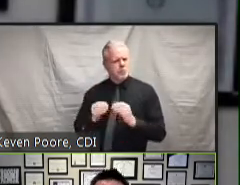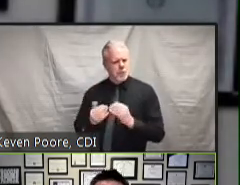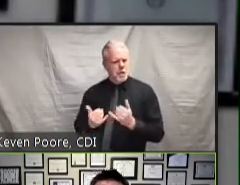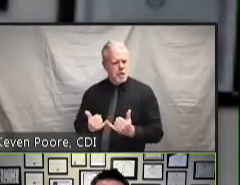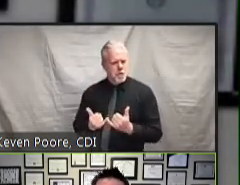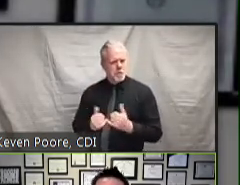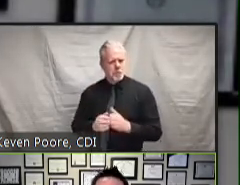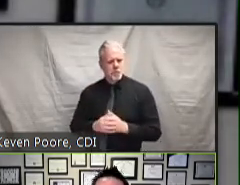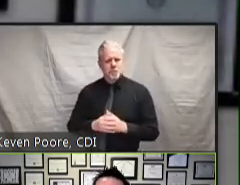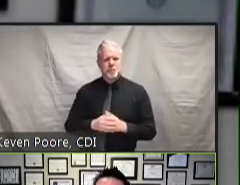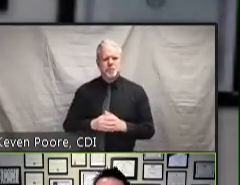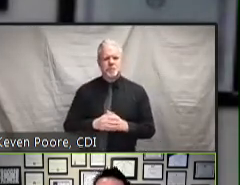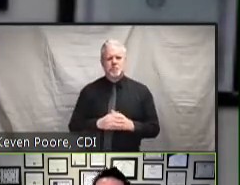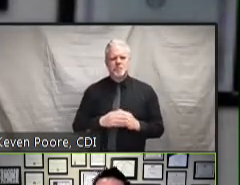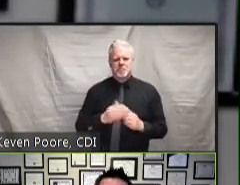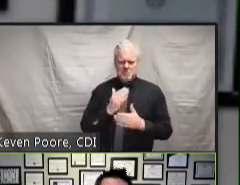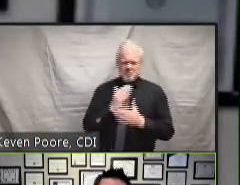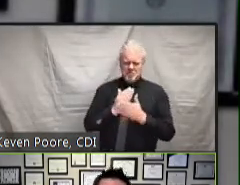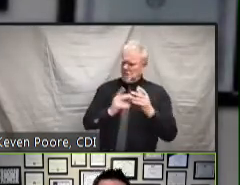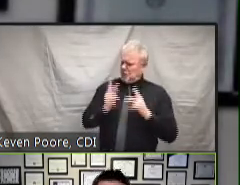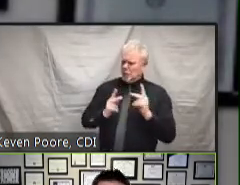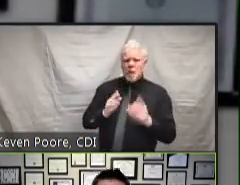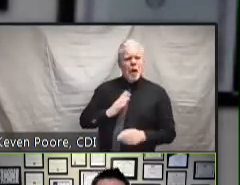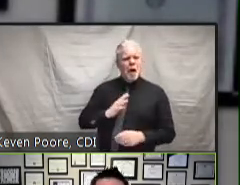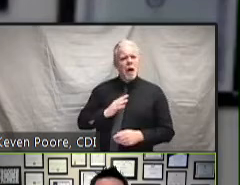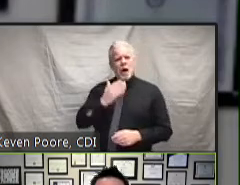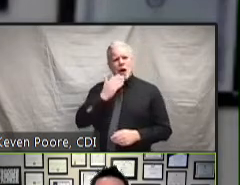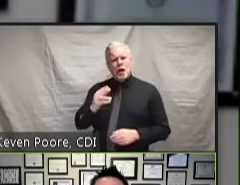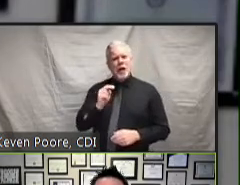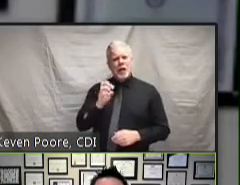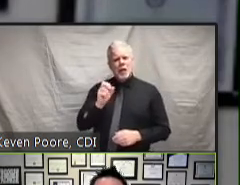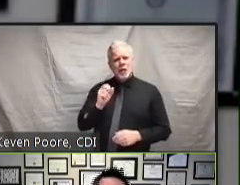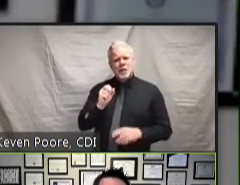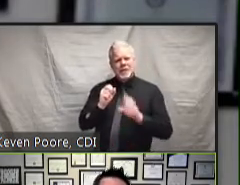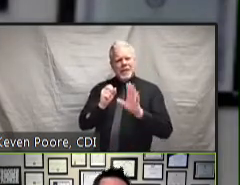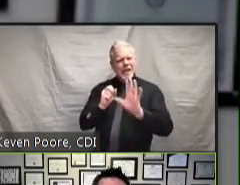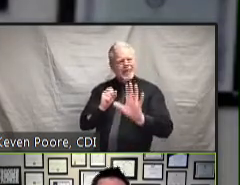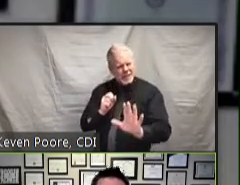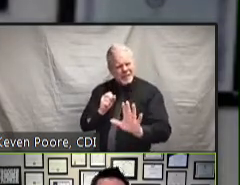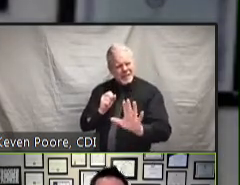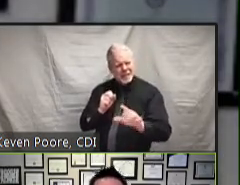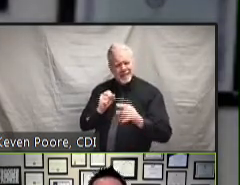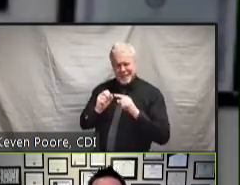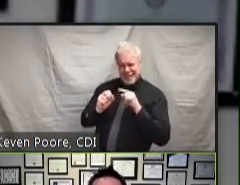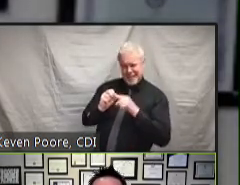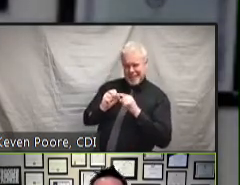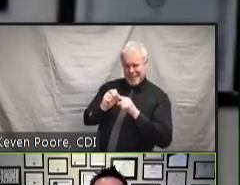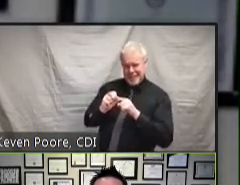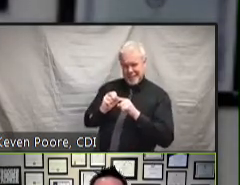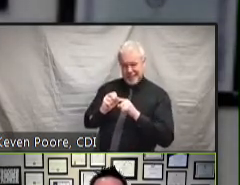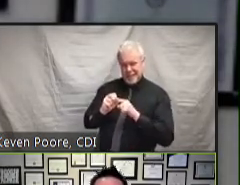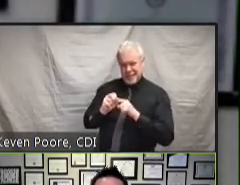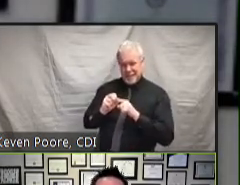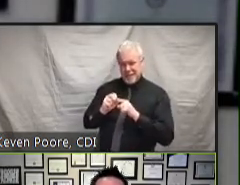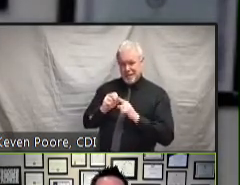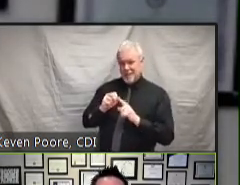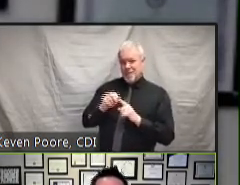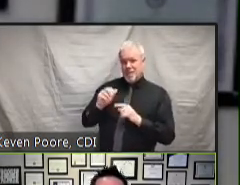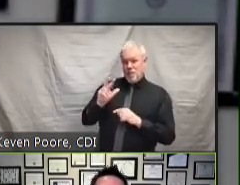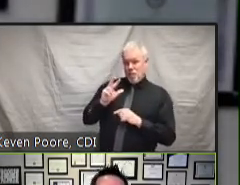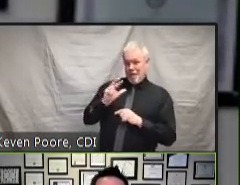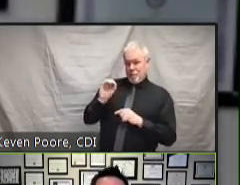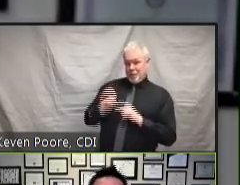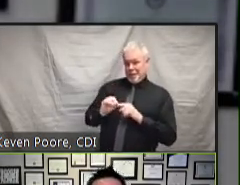still roughly 3%. In other words, in any room of 100 people, on average, there will be 3 people there who may be liable